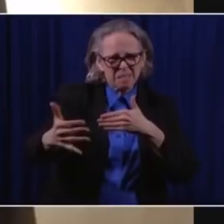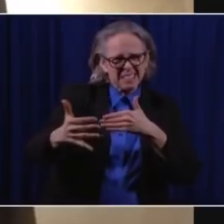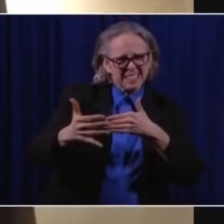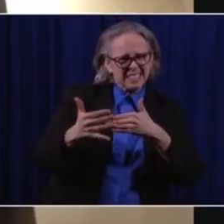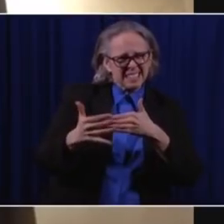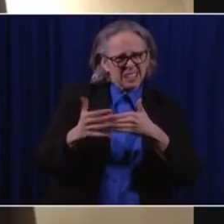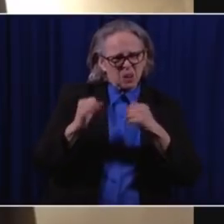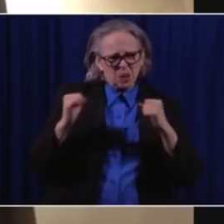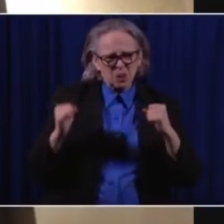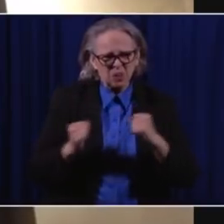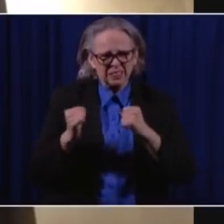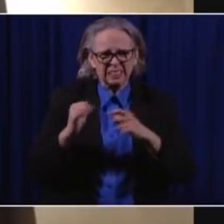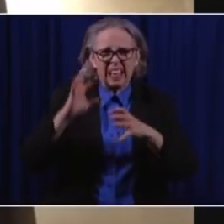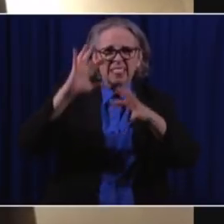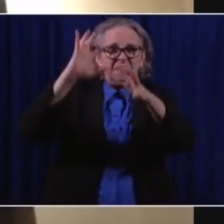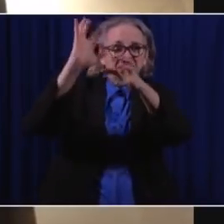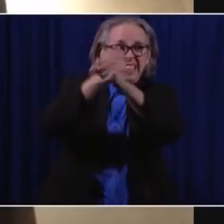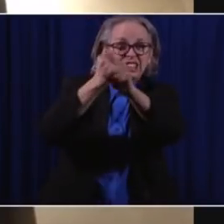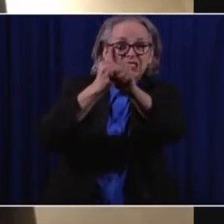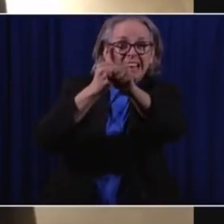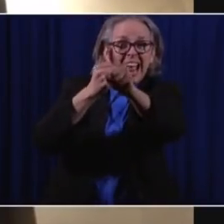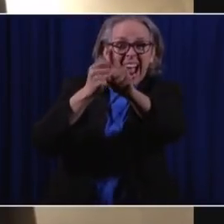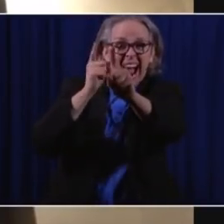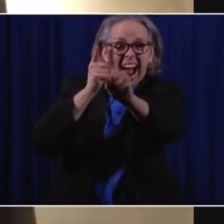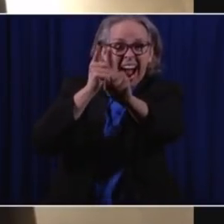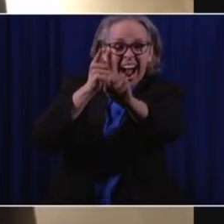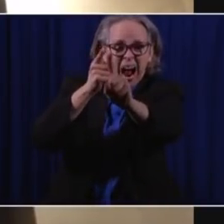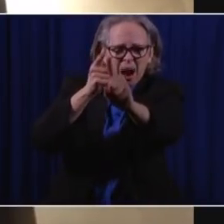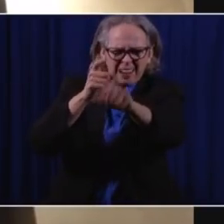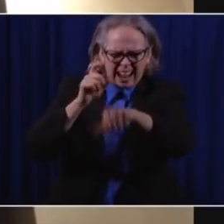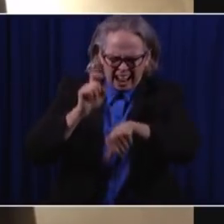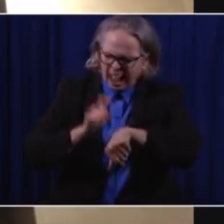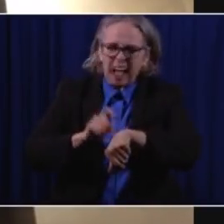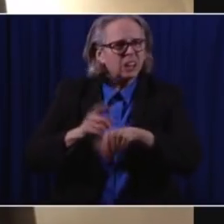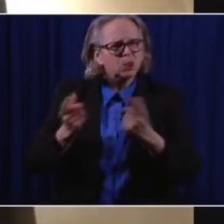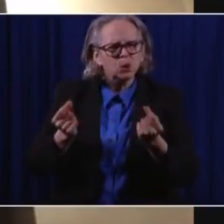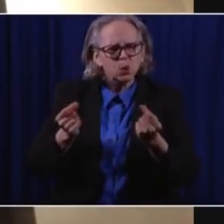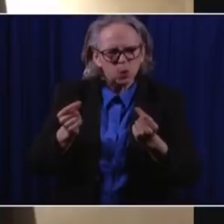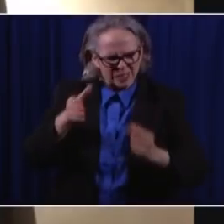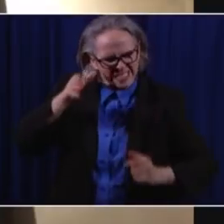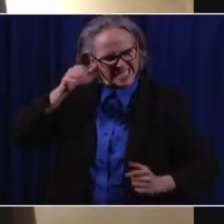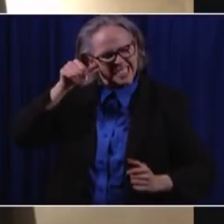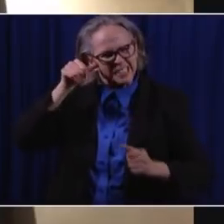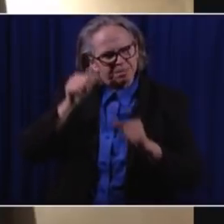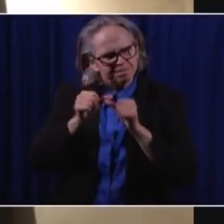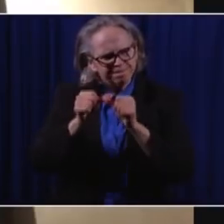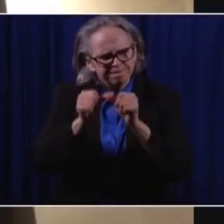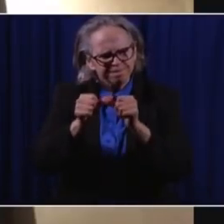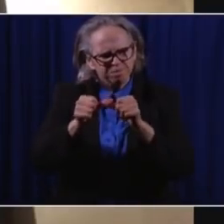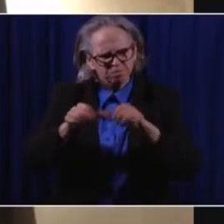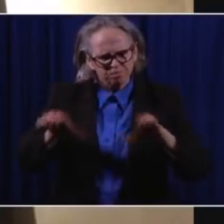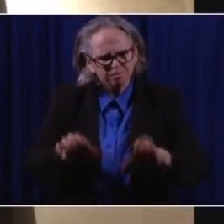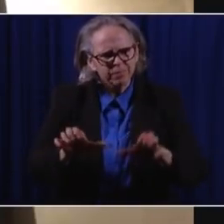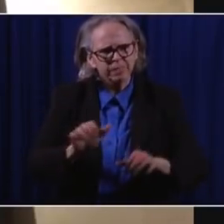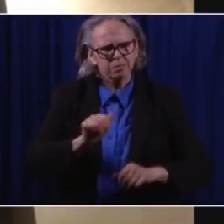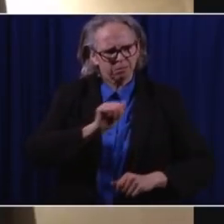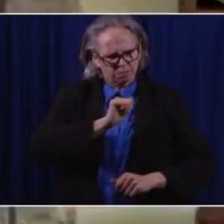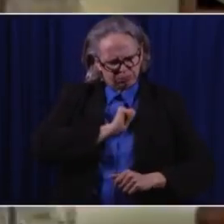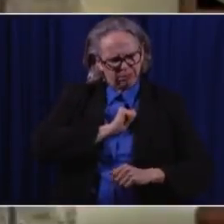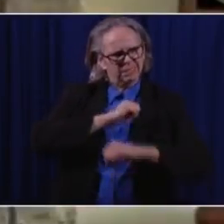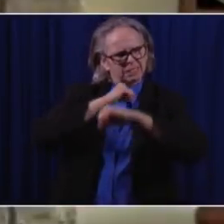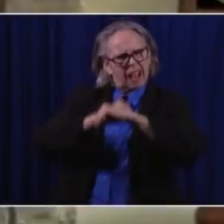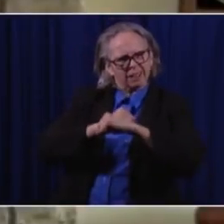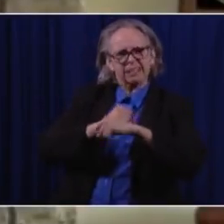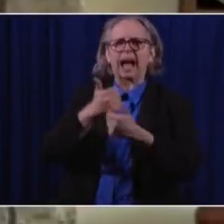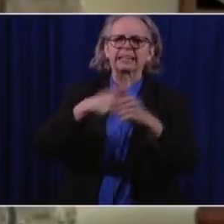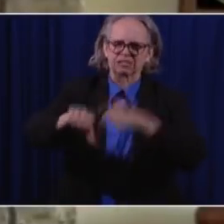to stay committed and vigilant in those things that we can do for ourselves and for each other. Well, Clark, thank you very,